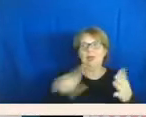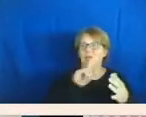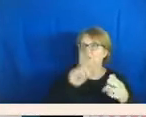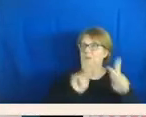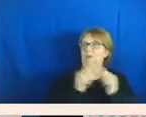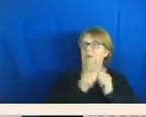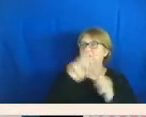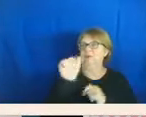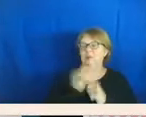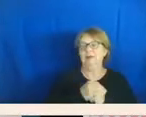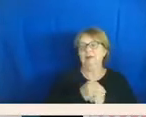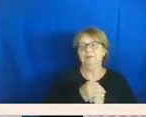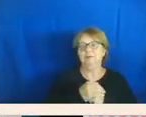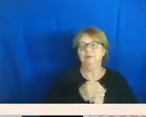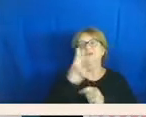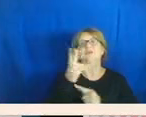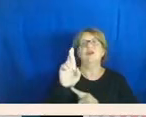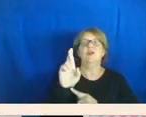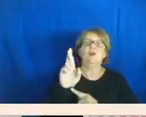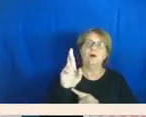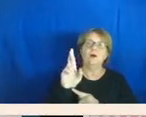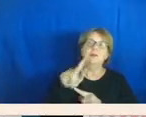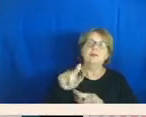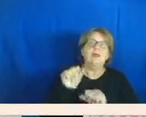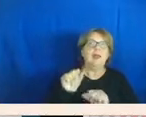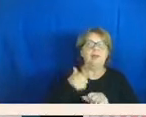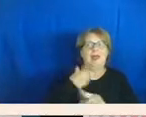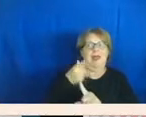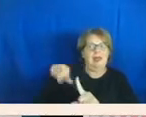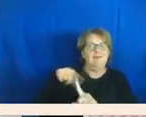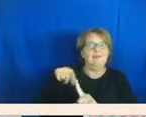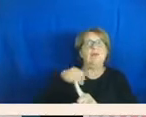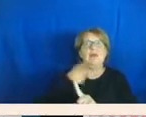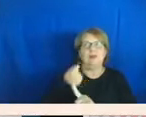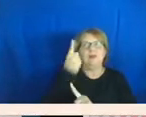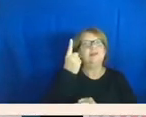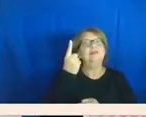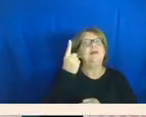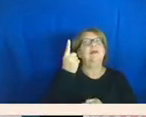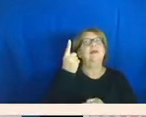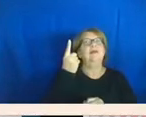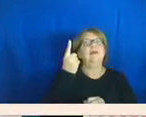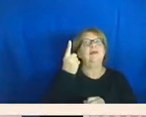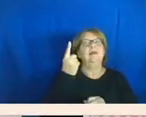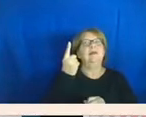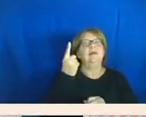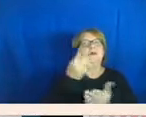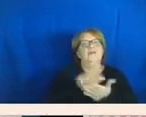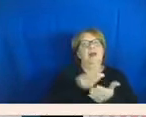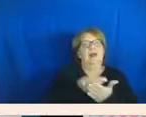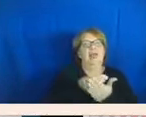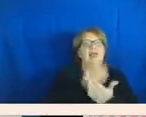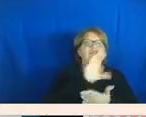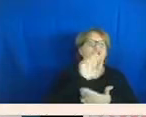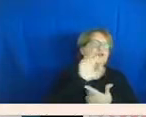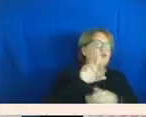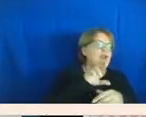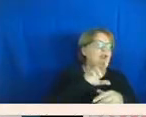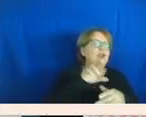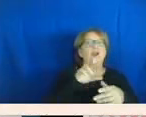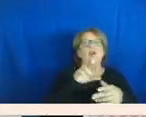Voc Rehab, being able to have them have an understanding of financial and career coaching and counseling, and just